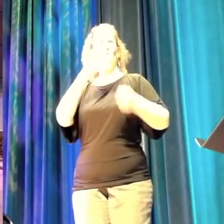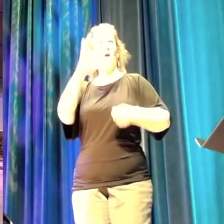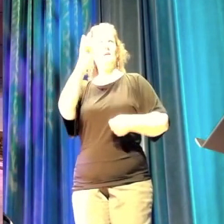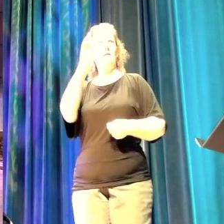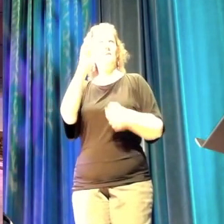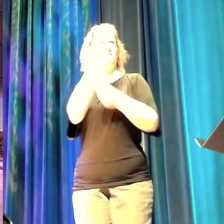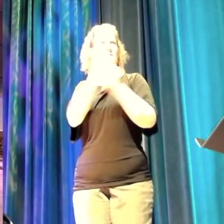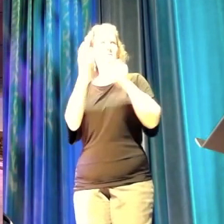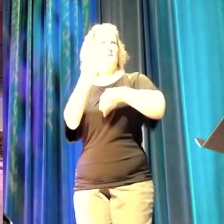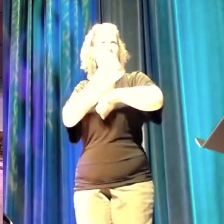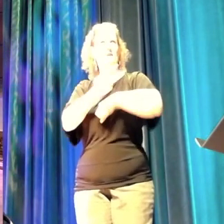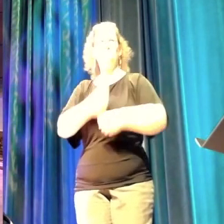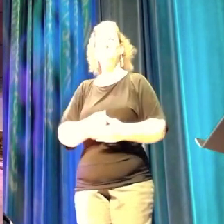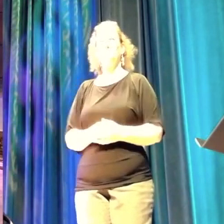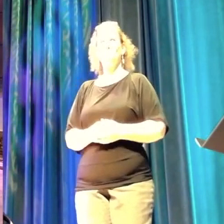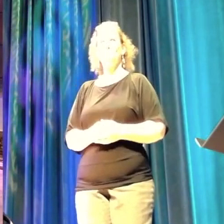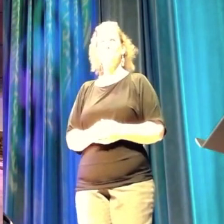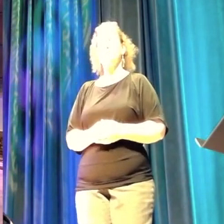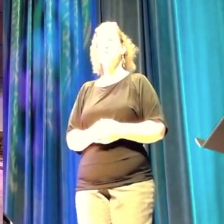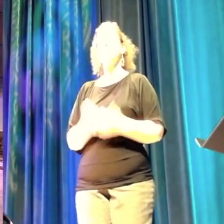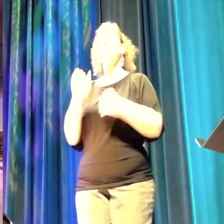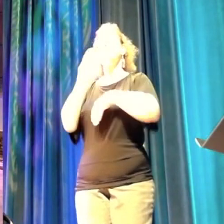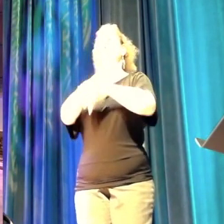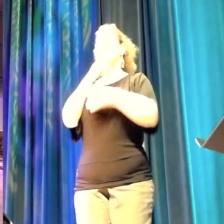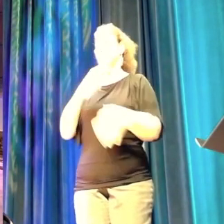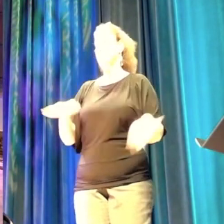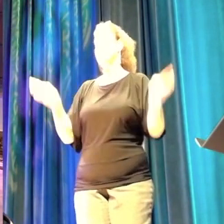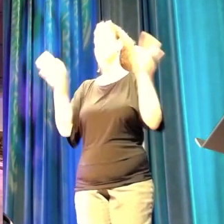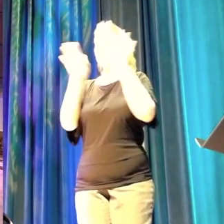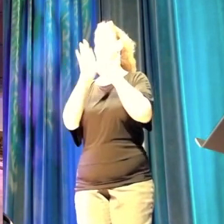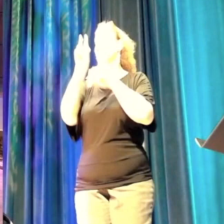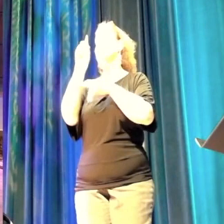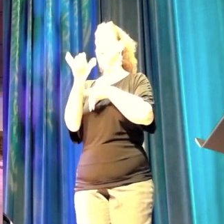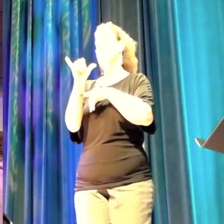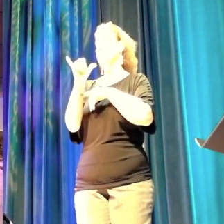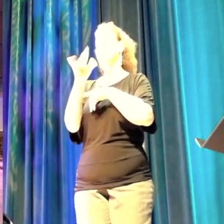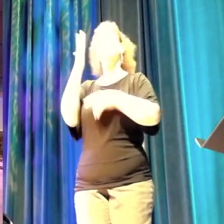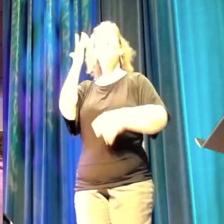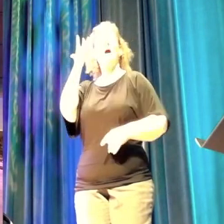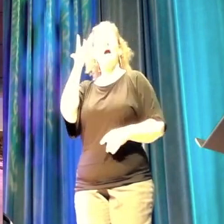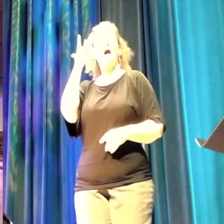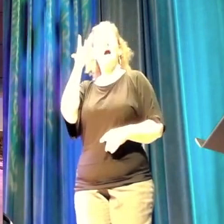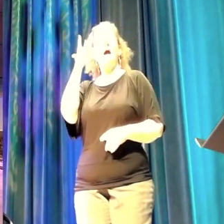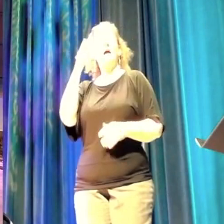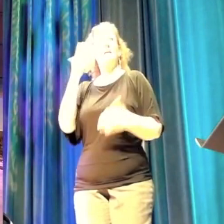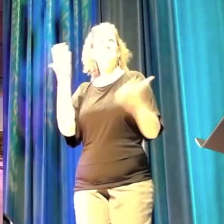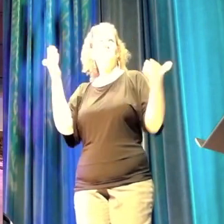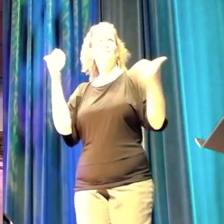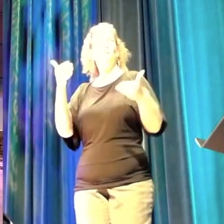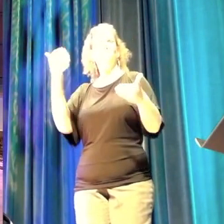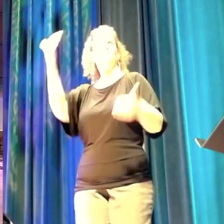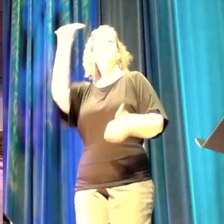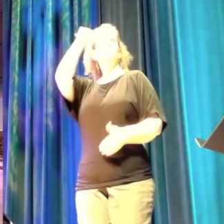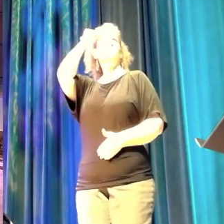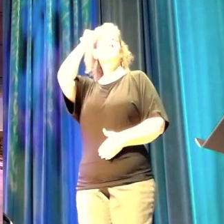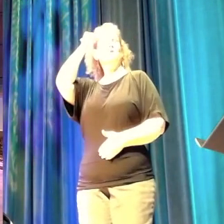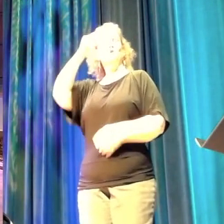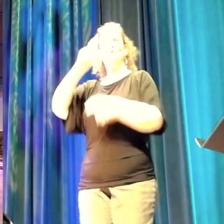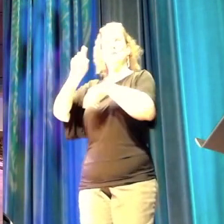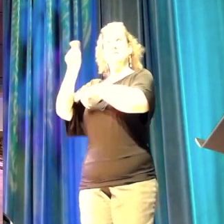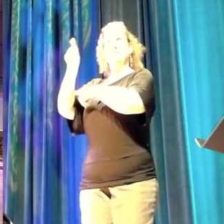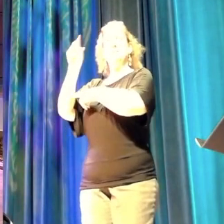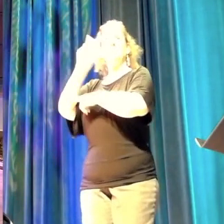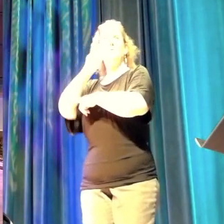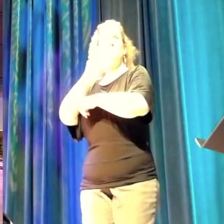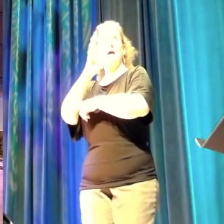Day. Today is an important day, and that's because it brings awareness to the needs of